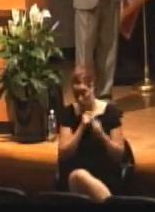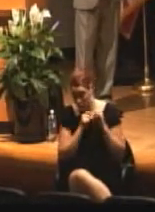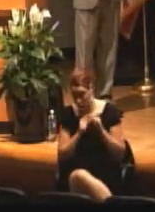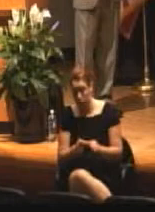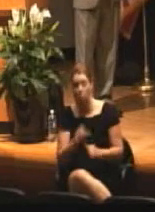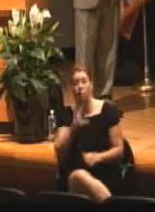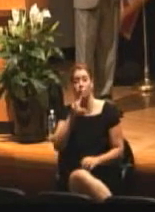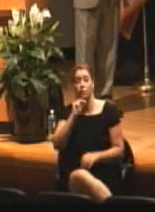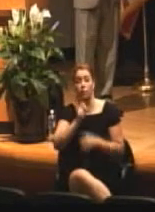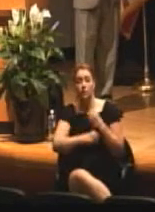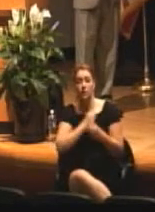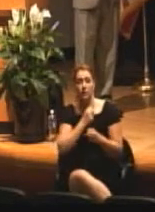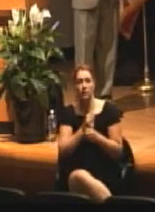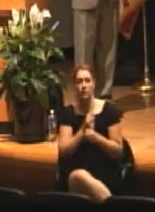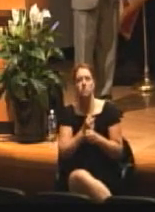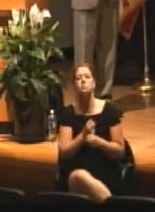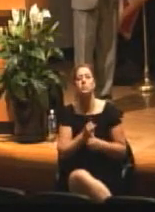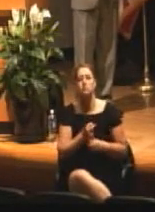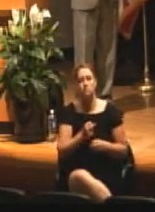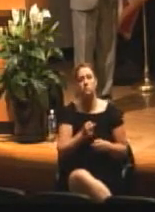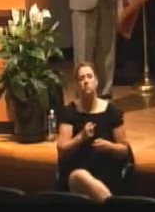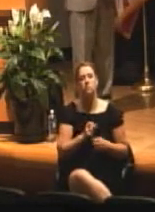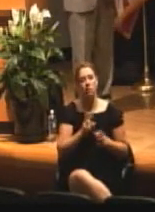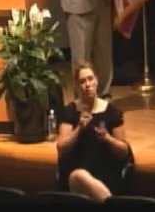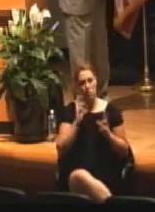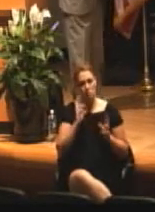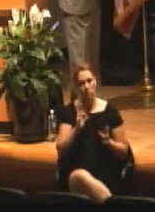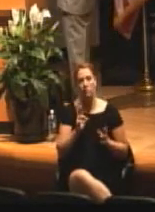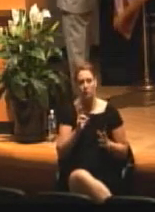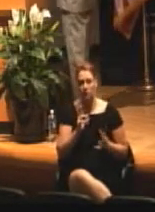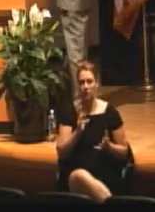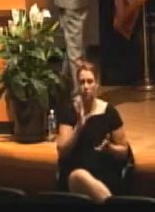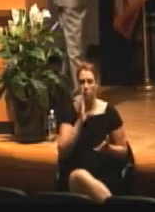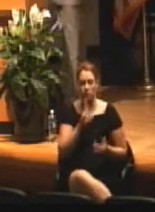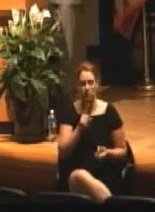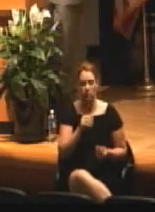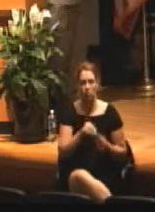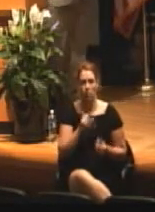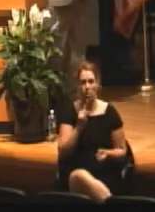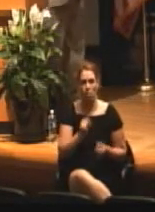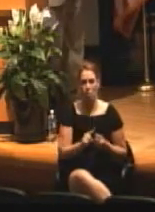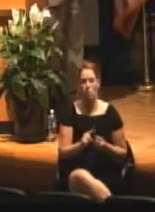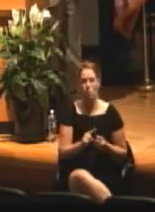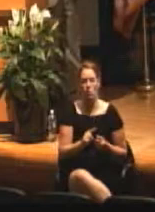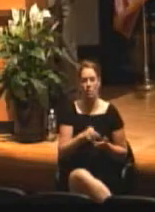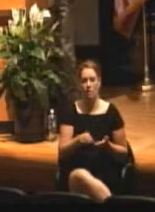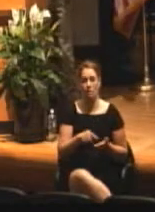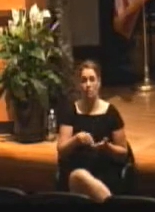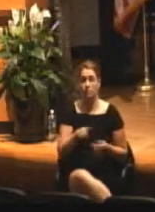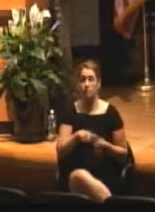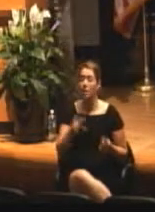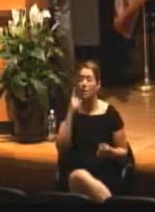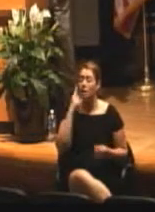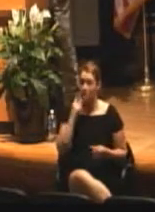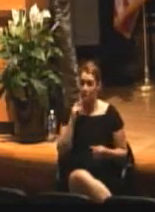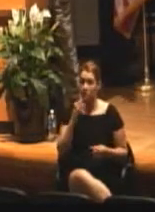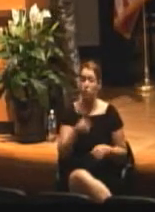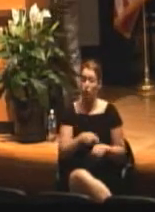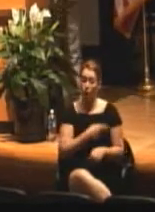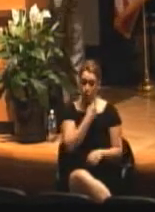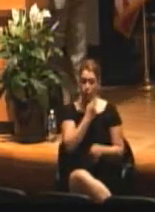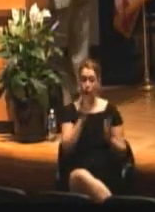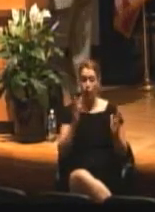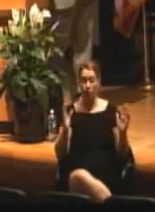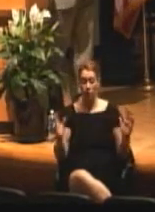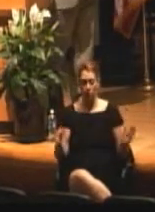lower monthly payment for that because it's spread out over a longer period of time. But because it is spread out over a longer period of time, you obviously are